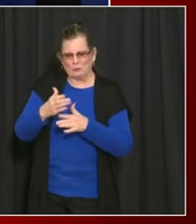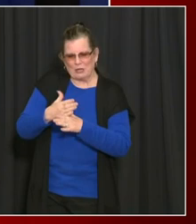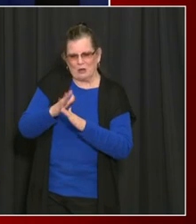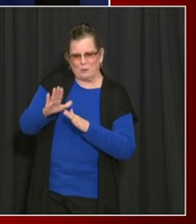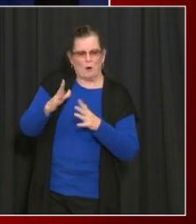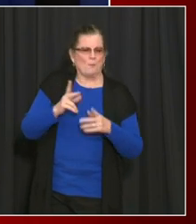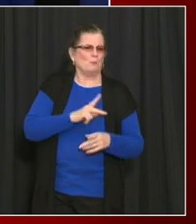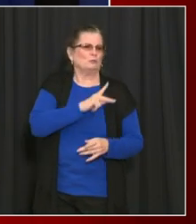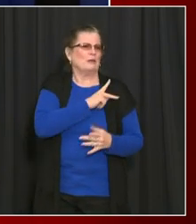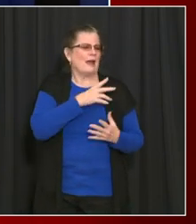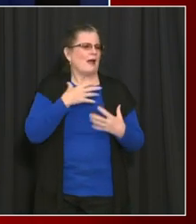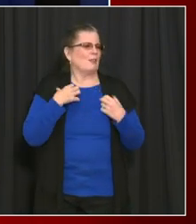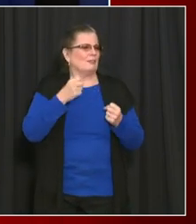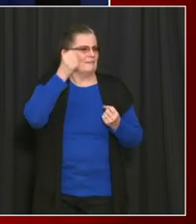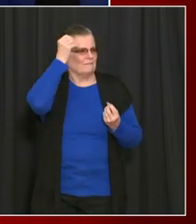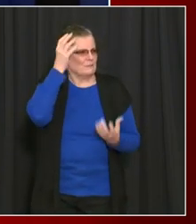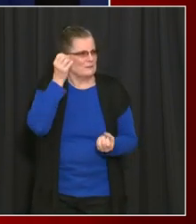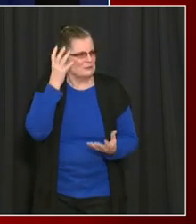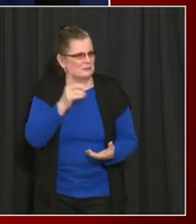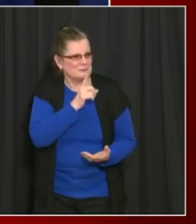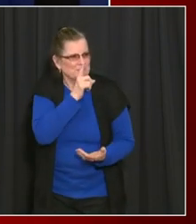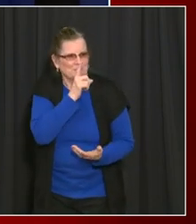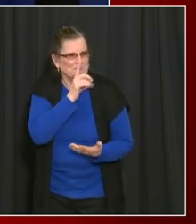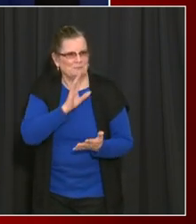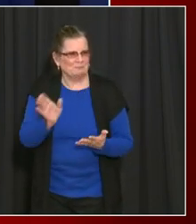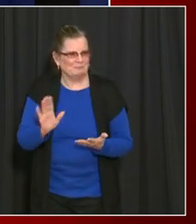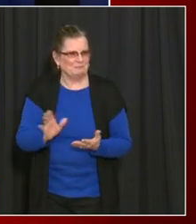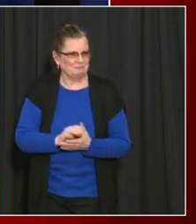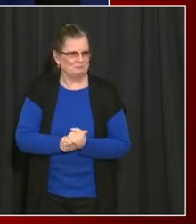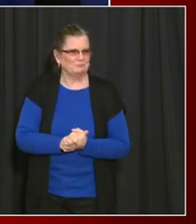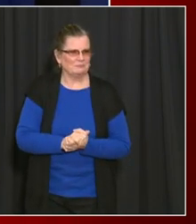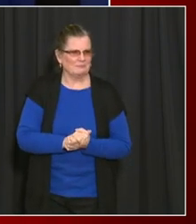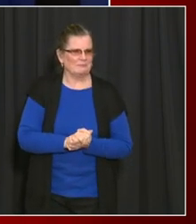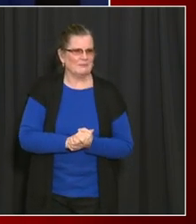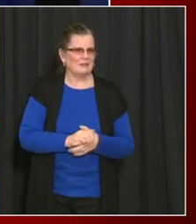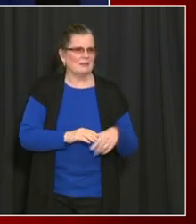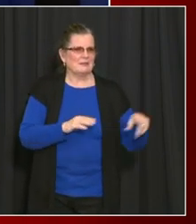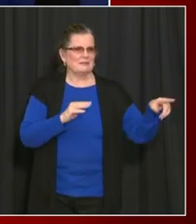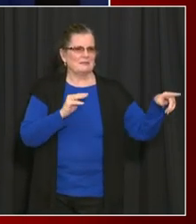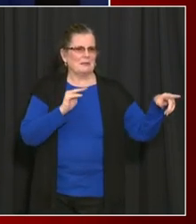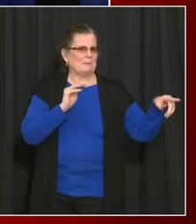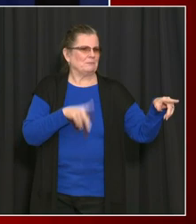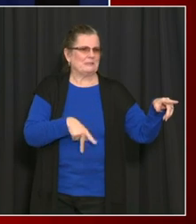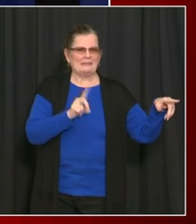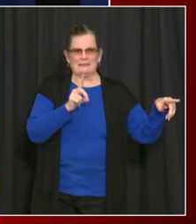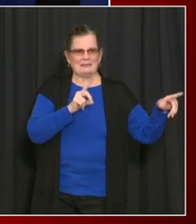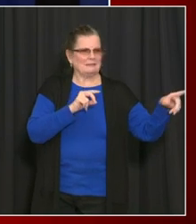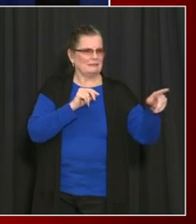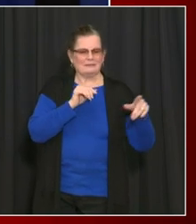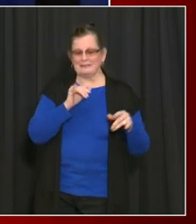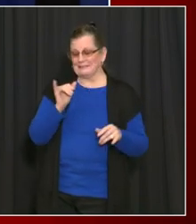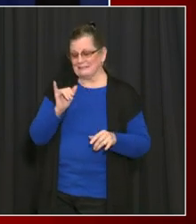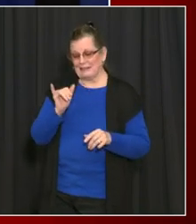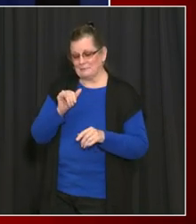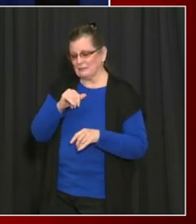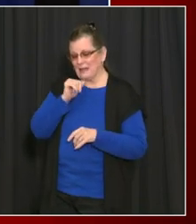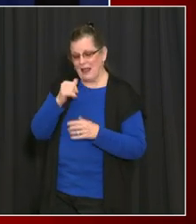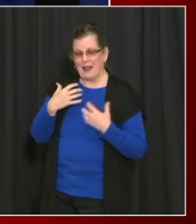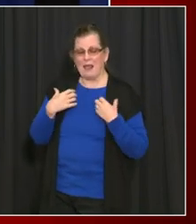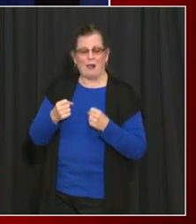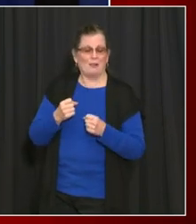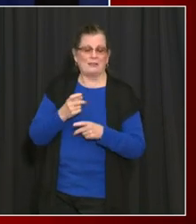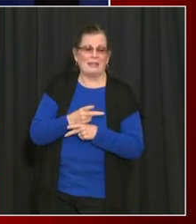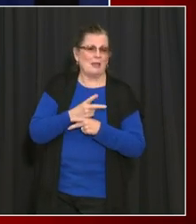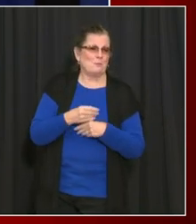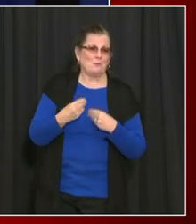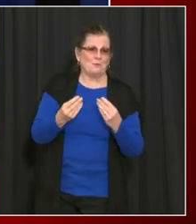sharing your information with CFSA. The MPD is not a healthcare provider. So you don't share it with MPD?